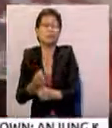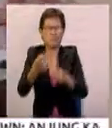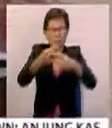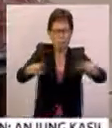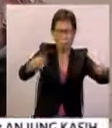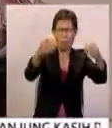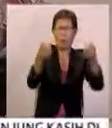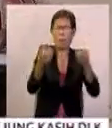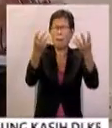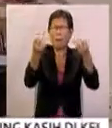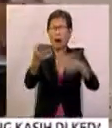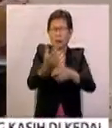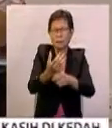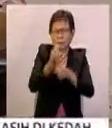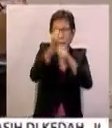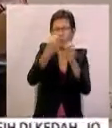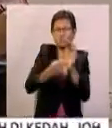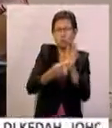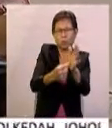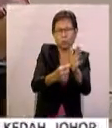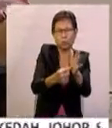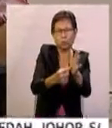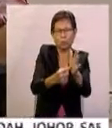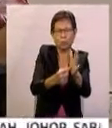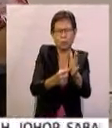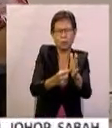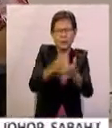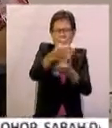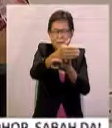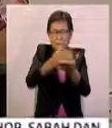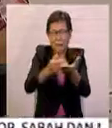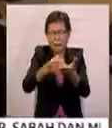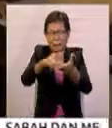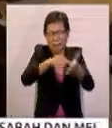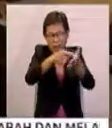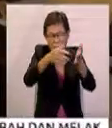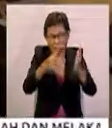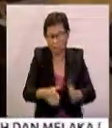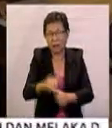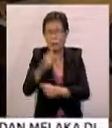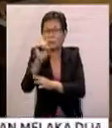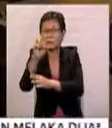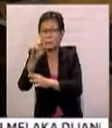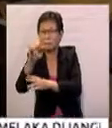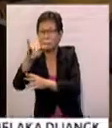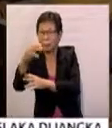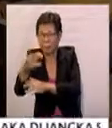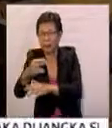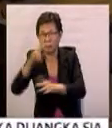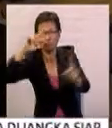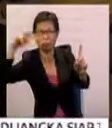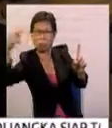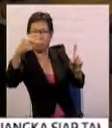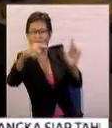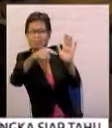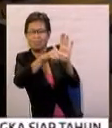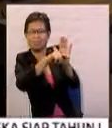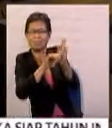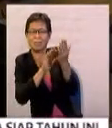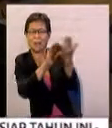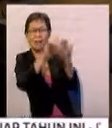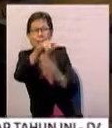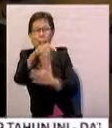perbezaan majoriti yang diraih juga menunjukkan setengah pengundi di Semenyih berubah fikiran dan mempunyai persepsi negatif terhadap